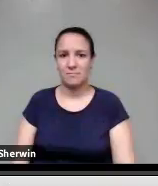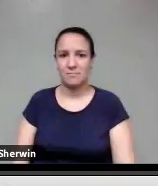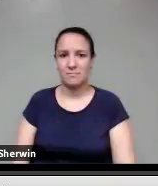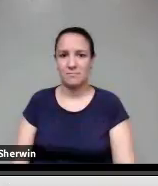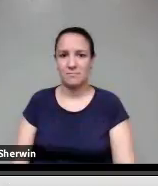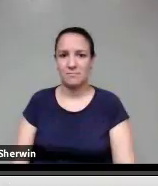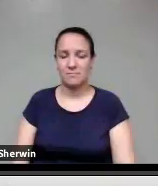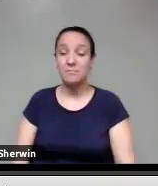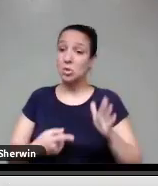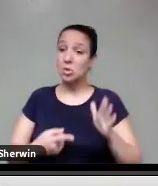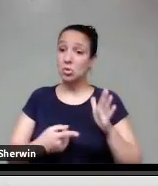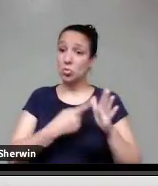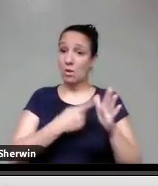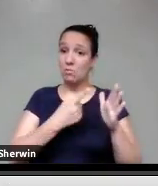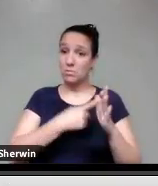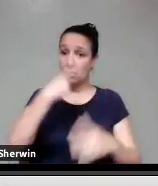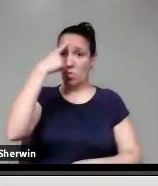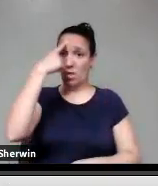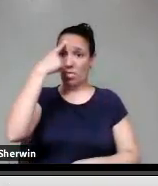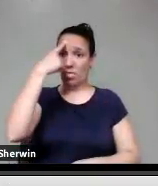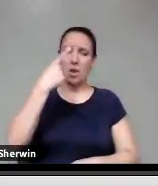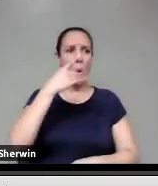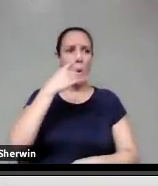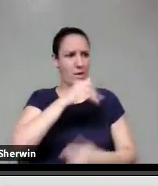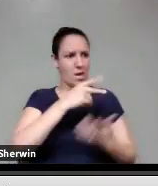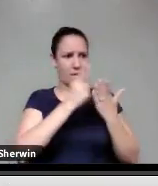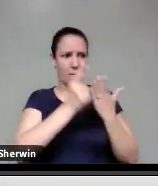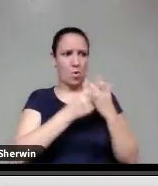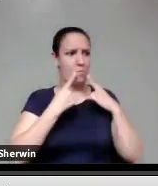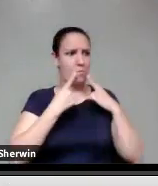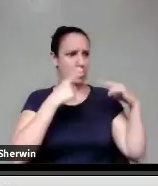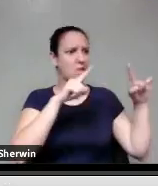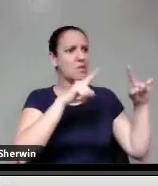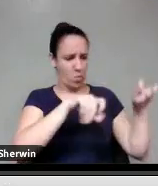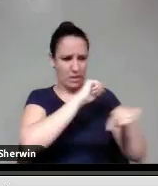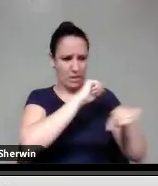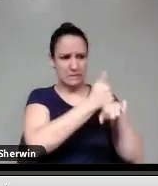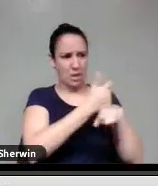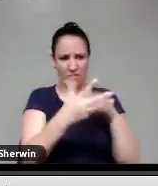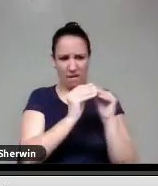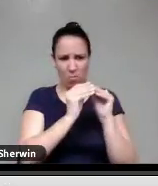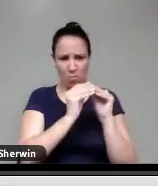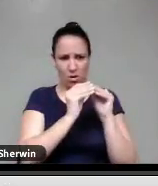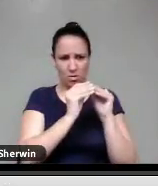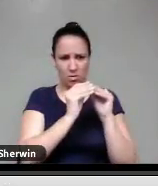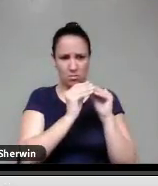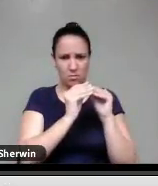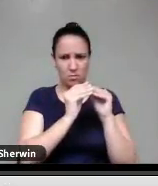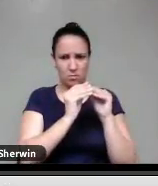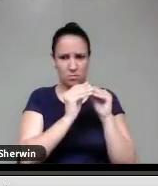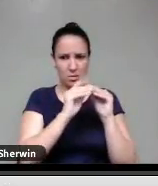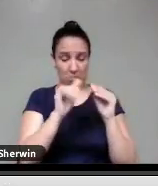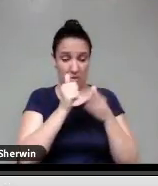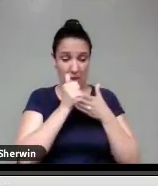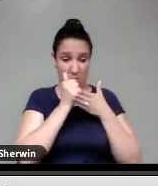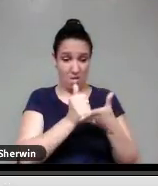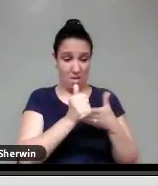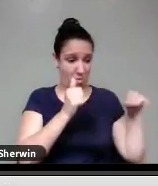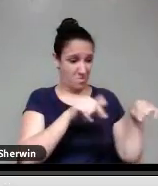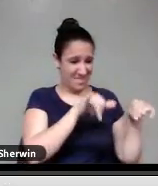great success. Let's have 5 more of those kinds of programs. Well, that will help the people that are already coming to that program, but it doesn't